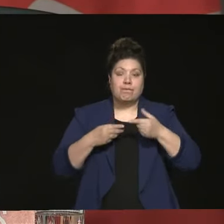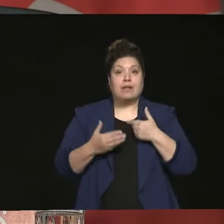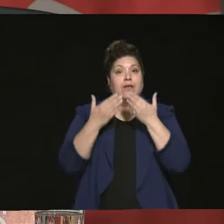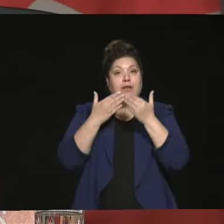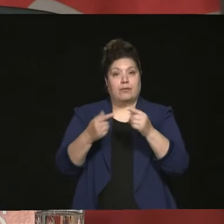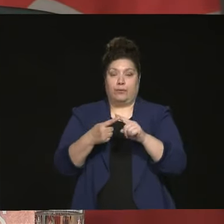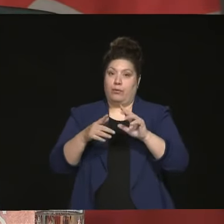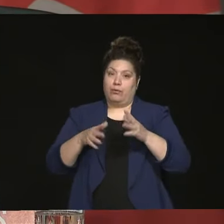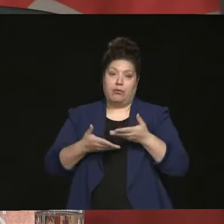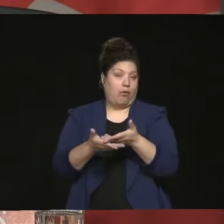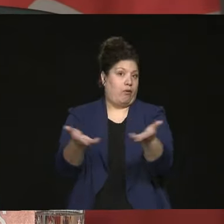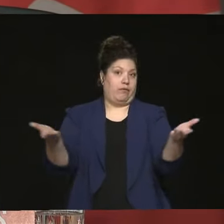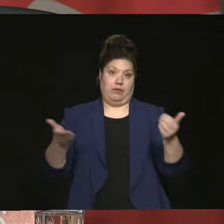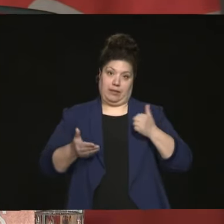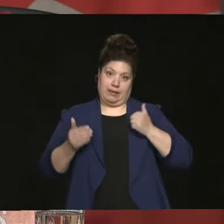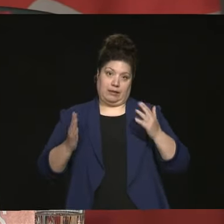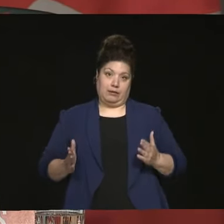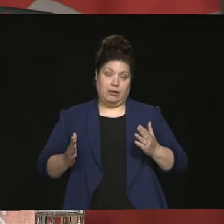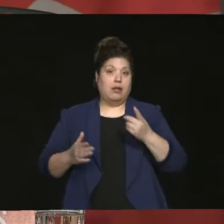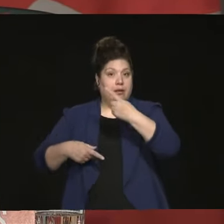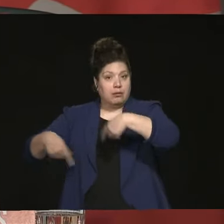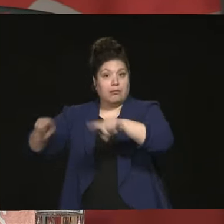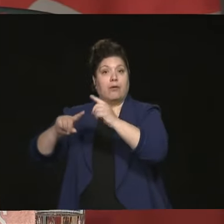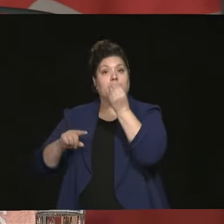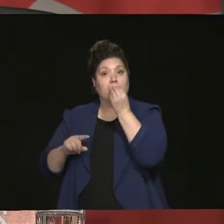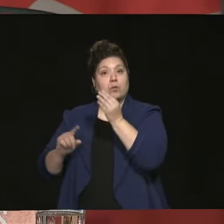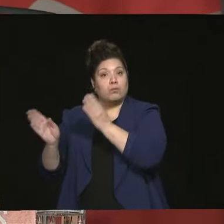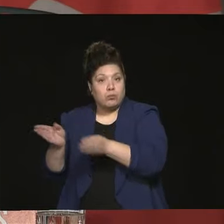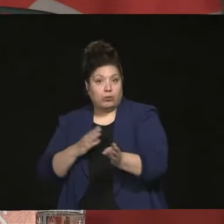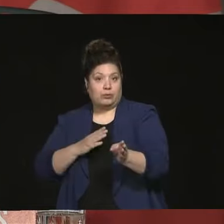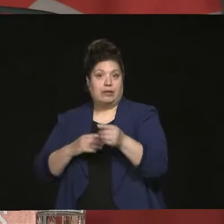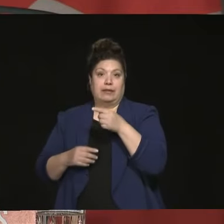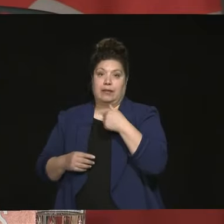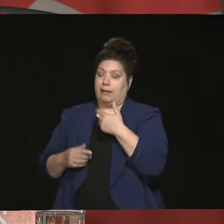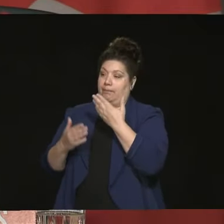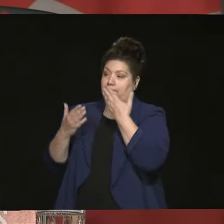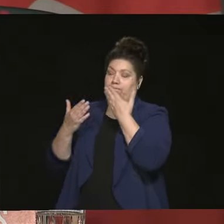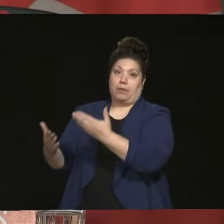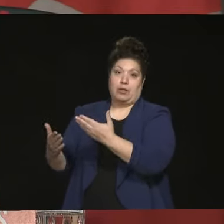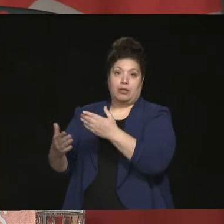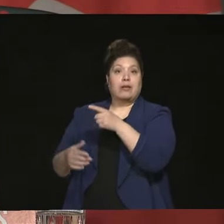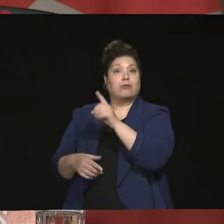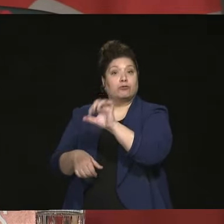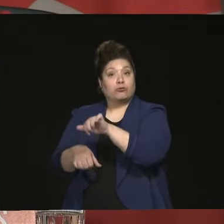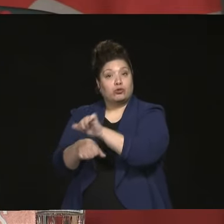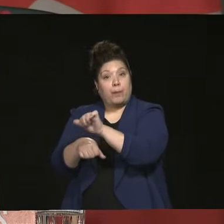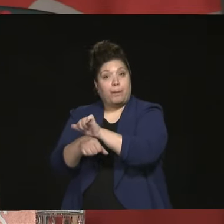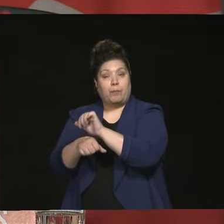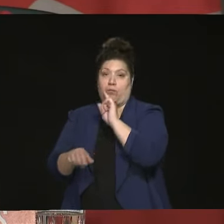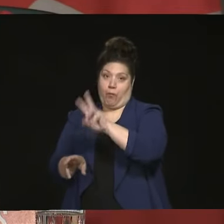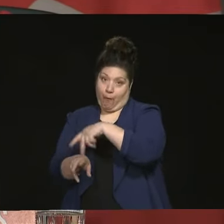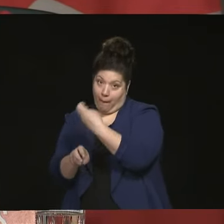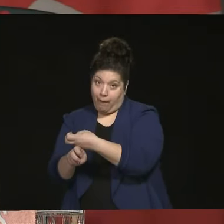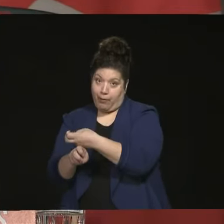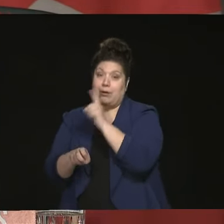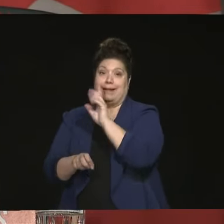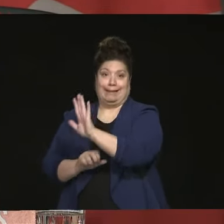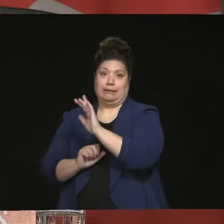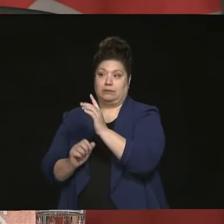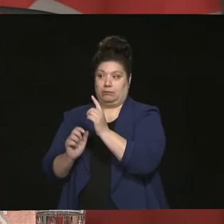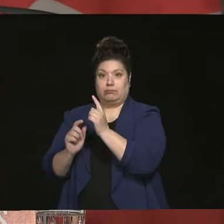in the food processing sector. These are really hard jobs. They are really essential jobs. Thank you very much.